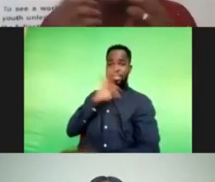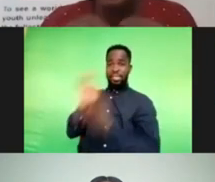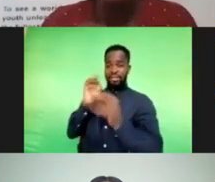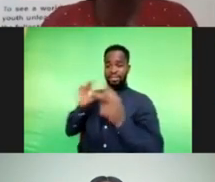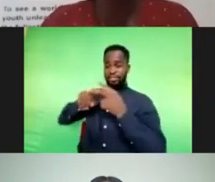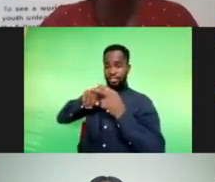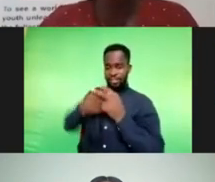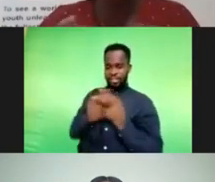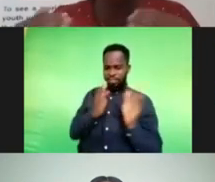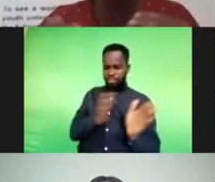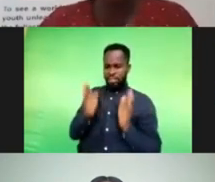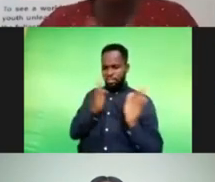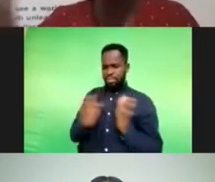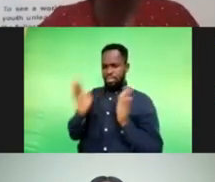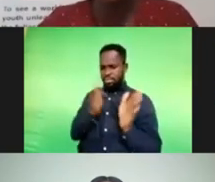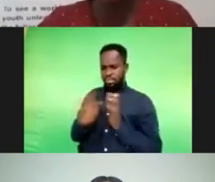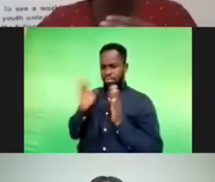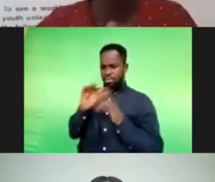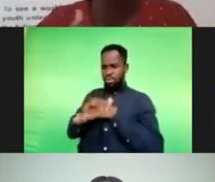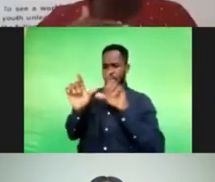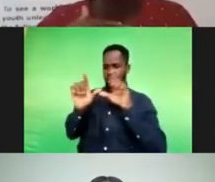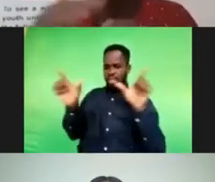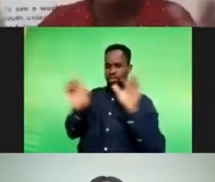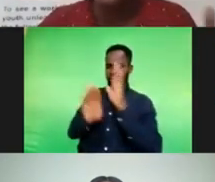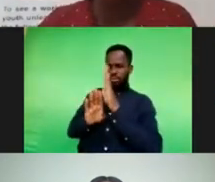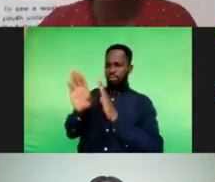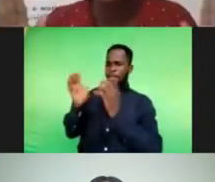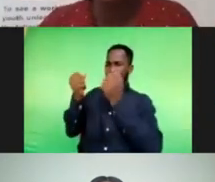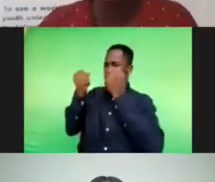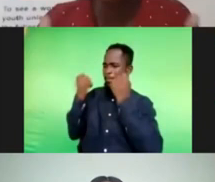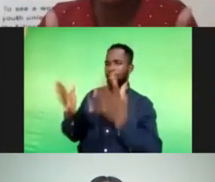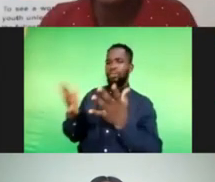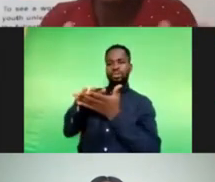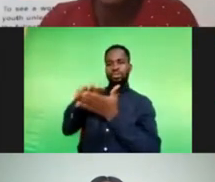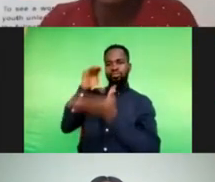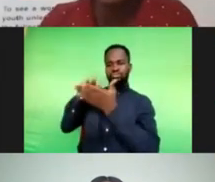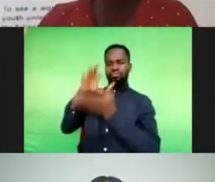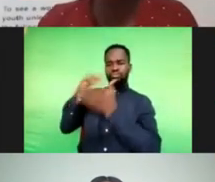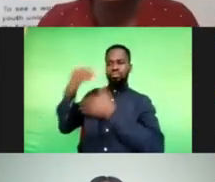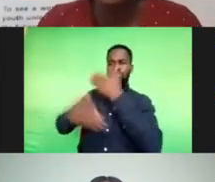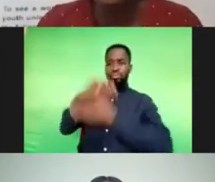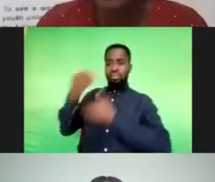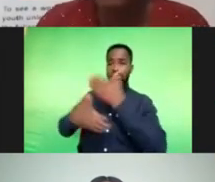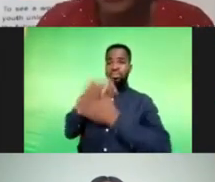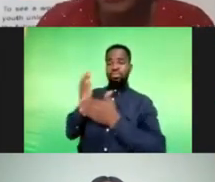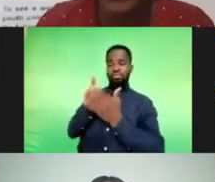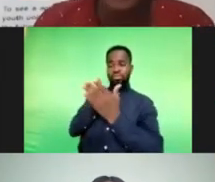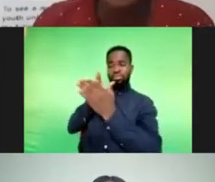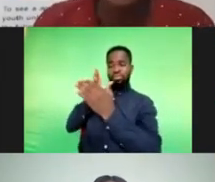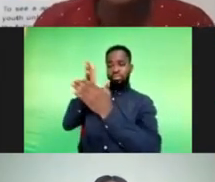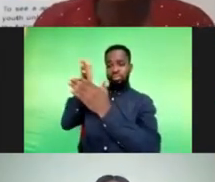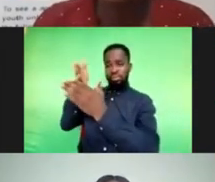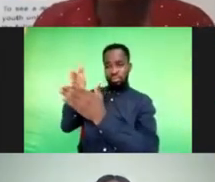early on language, majority develop speech and develop it well, but it needs a really thorough